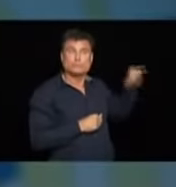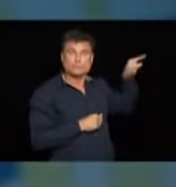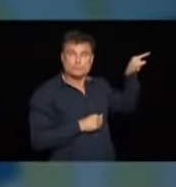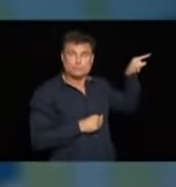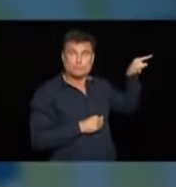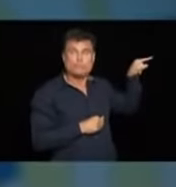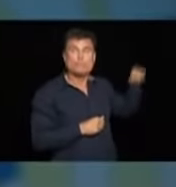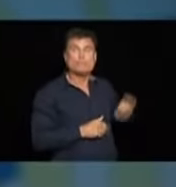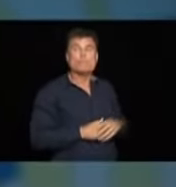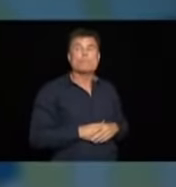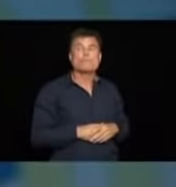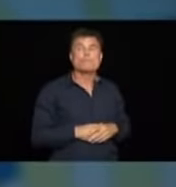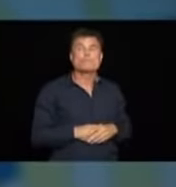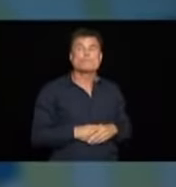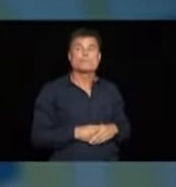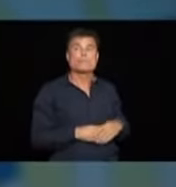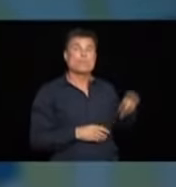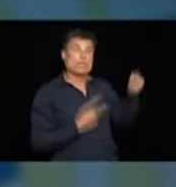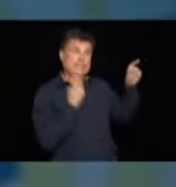of